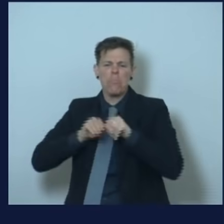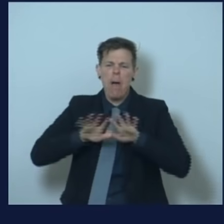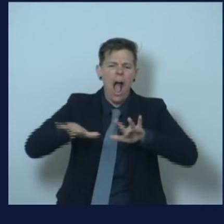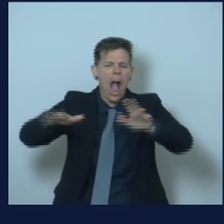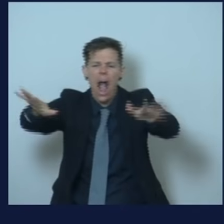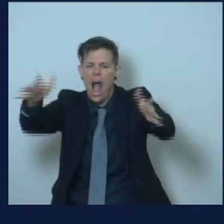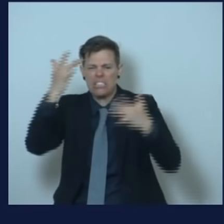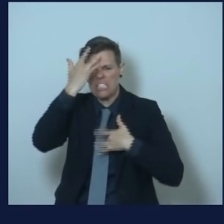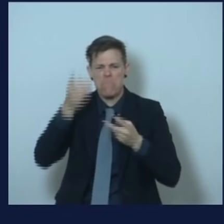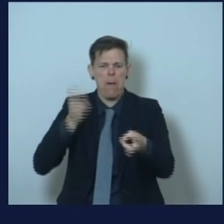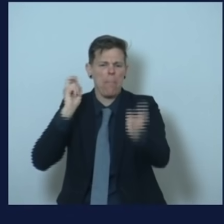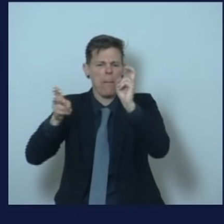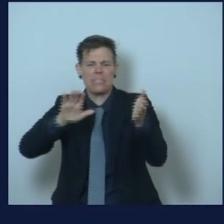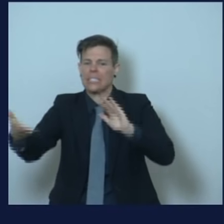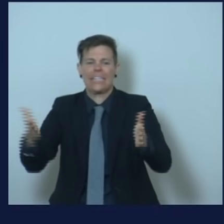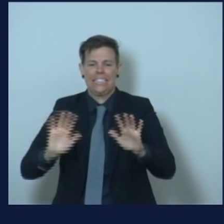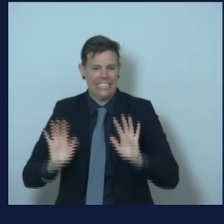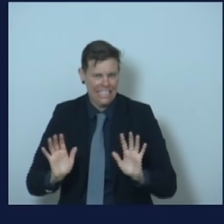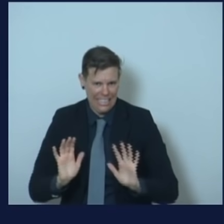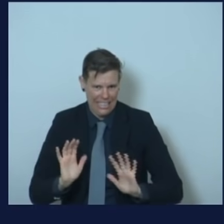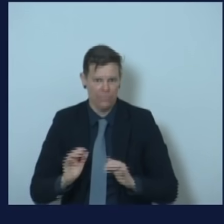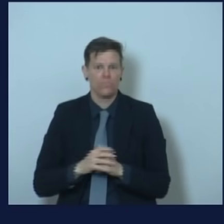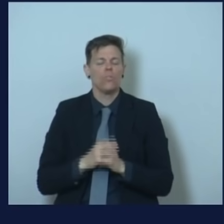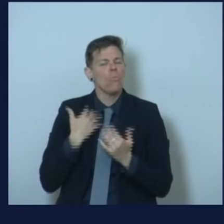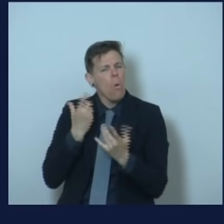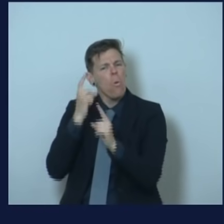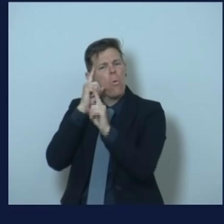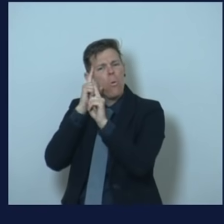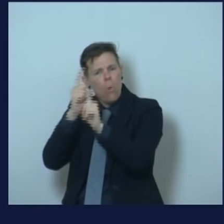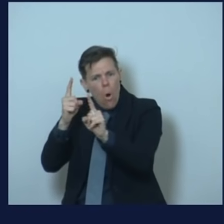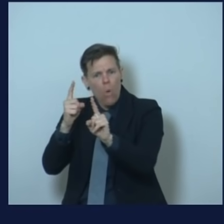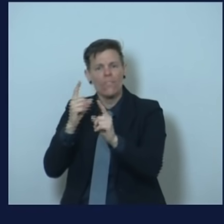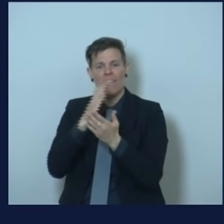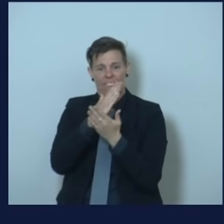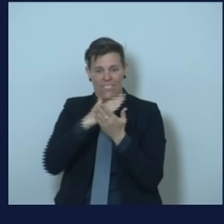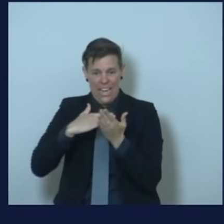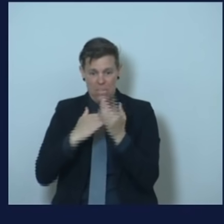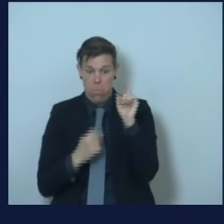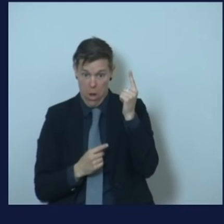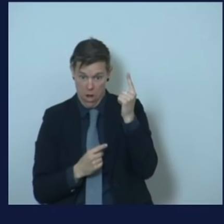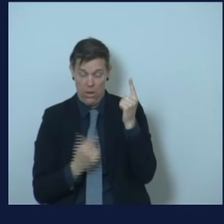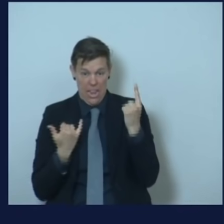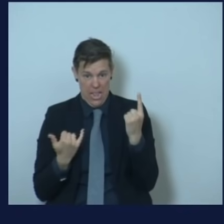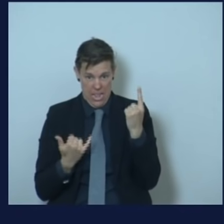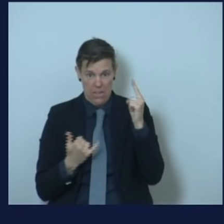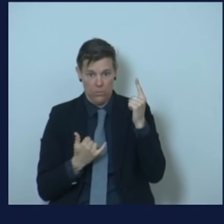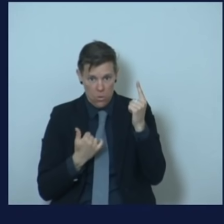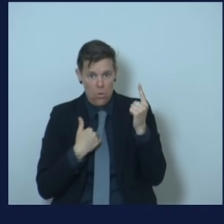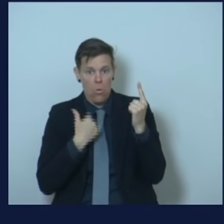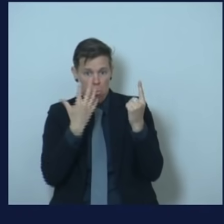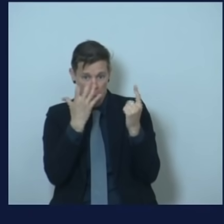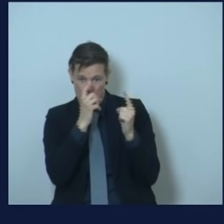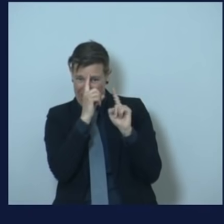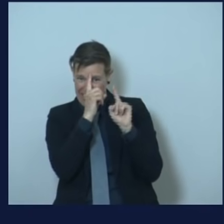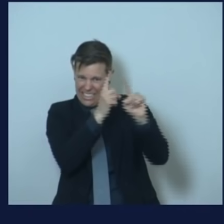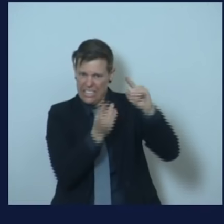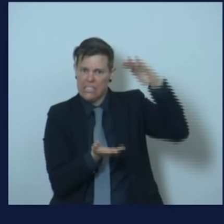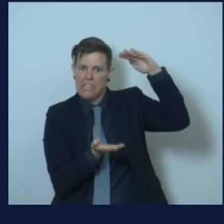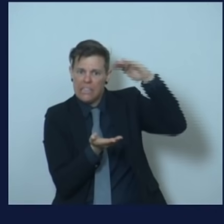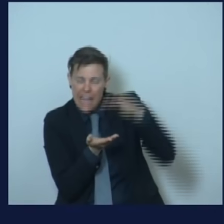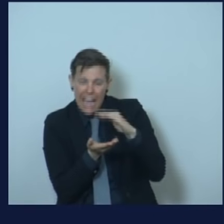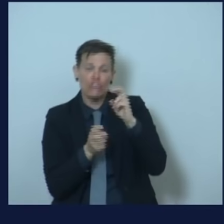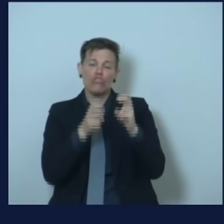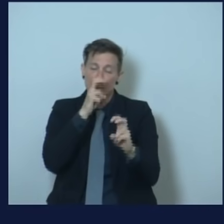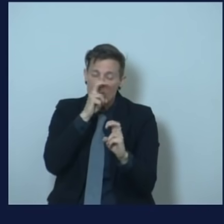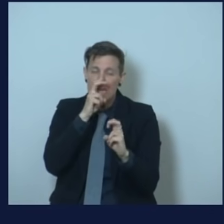phase one, remember from last week we talked about our guidelines and our efforts to relax restrictions, to